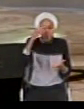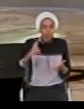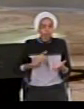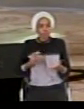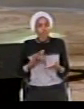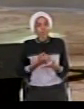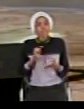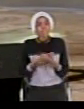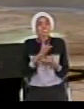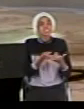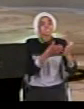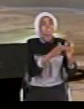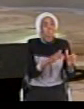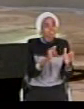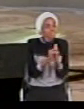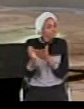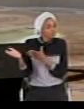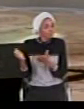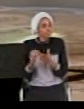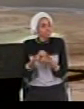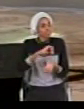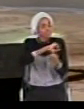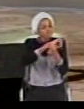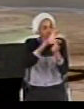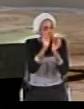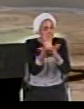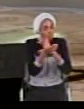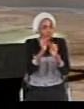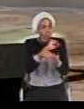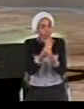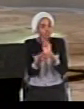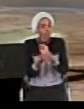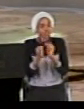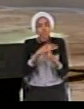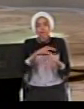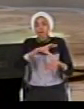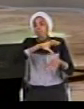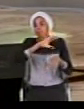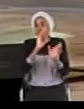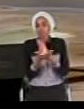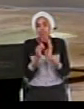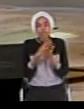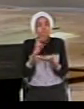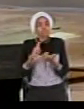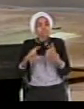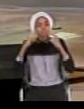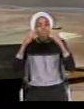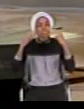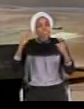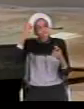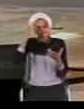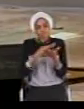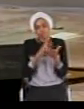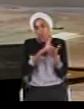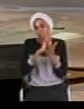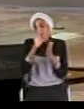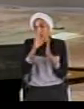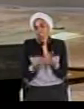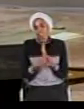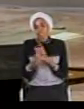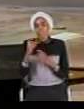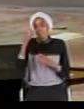brought that salvation, that conversion. And then it says to declare his righteousness for the